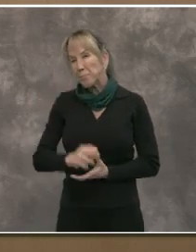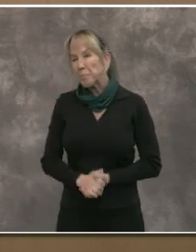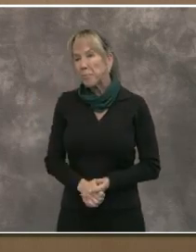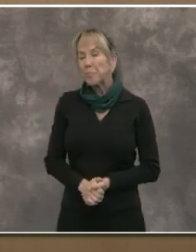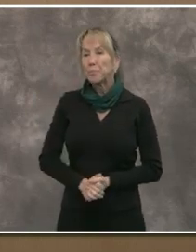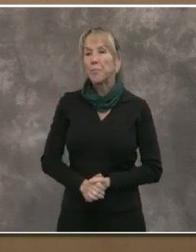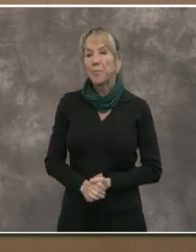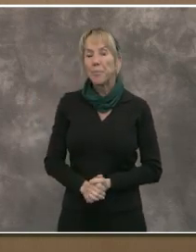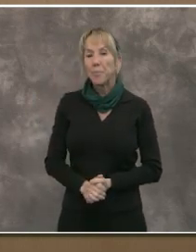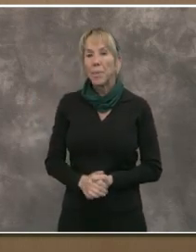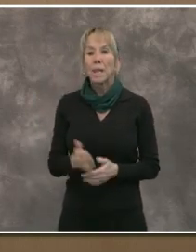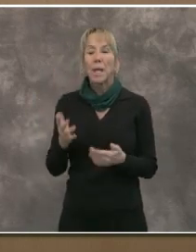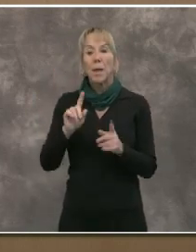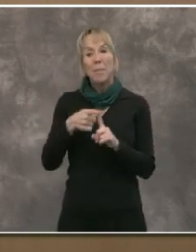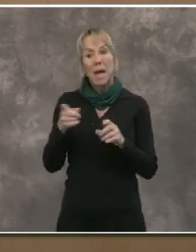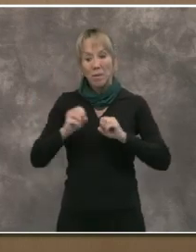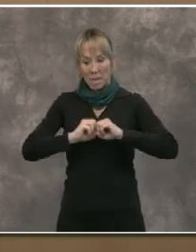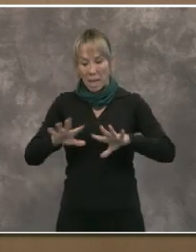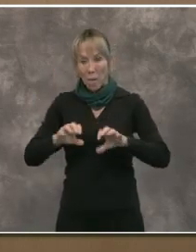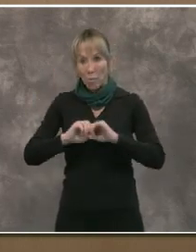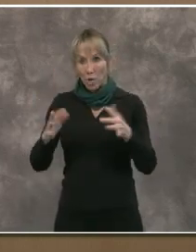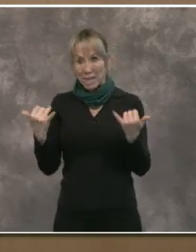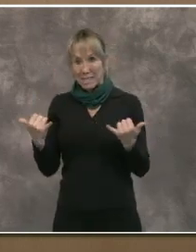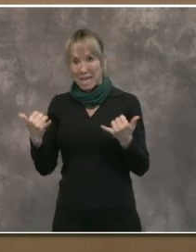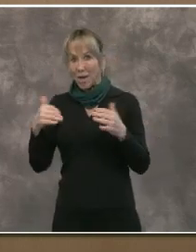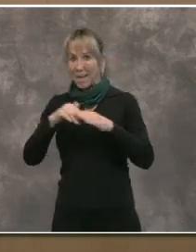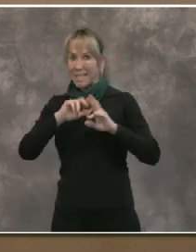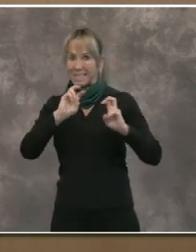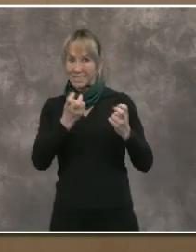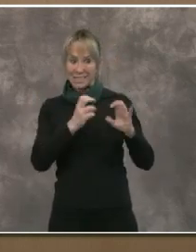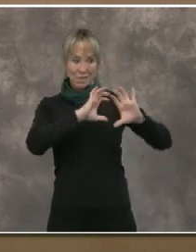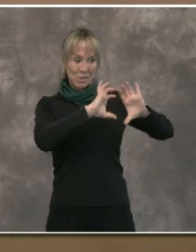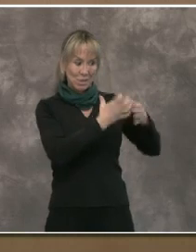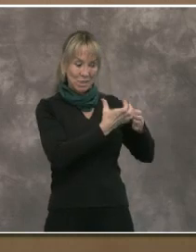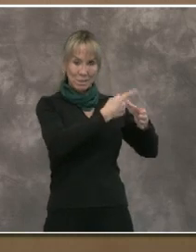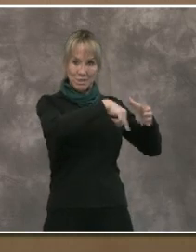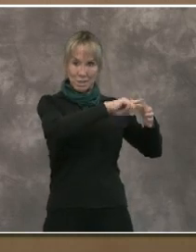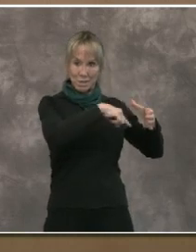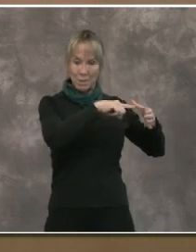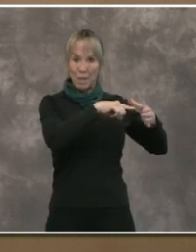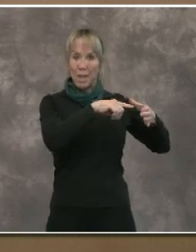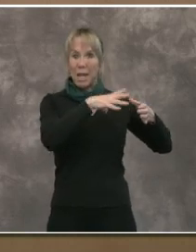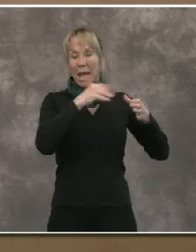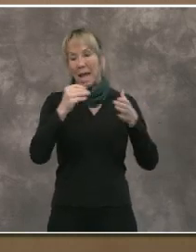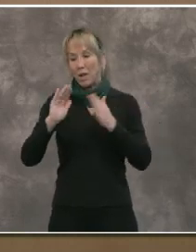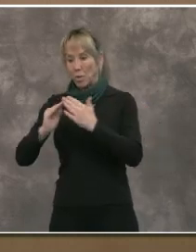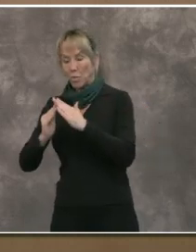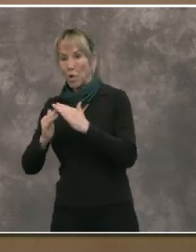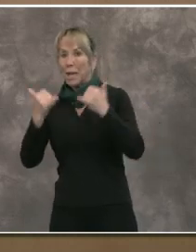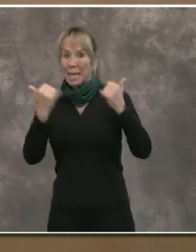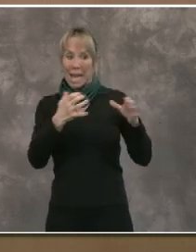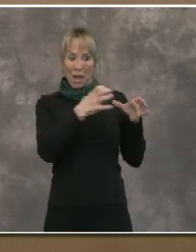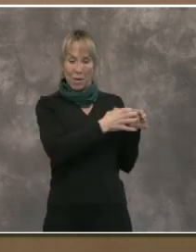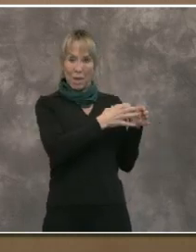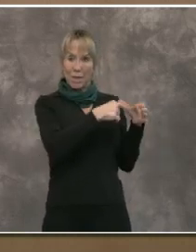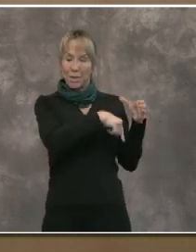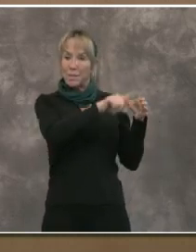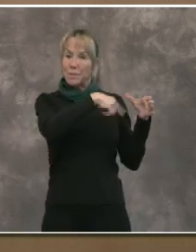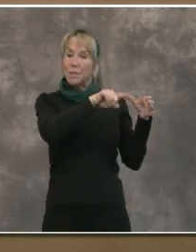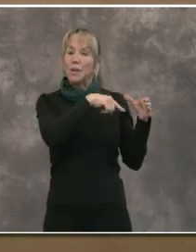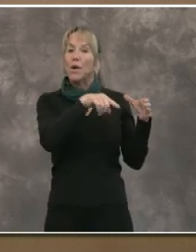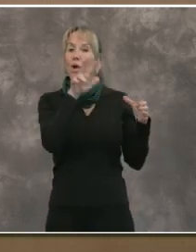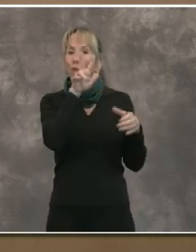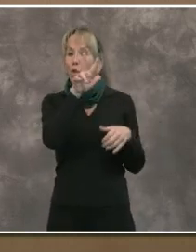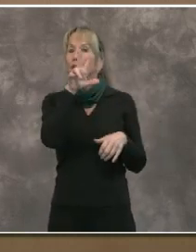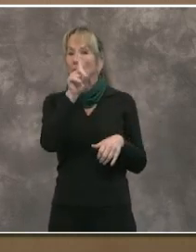www.coronavirus-sandiego.com. Regarding outbreaks in congregate and community settings, today we are reporting a cumulative total of